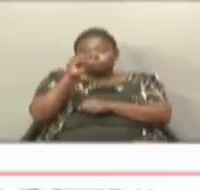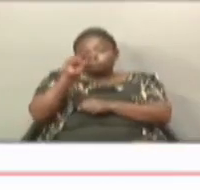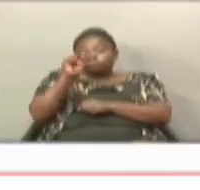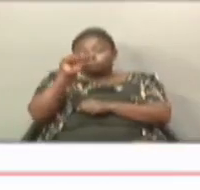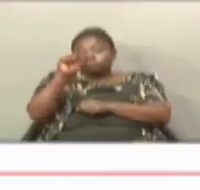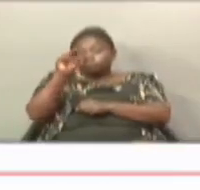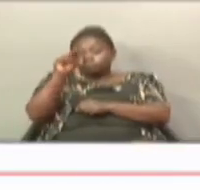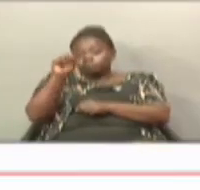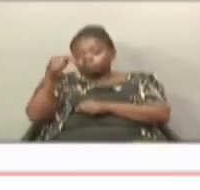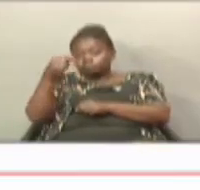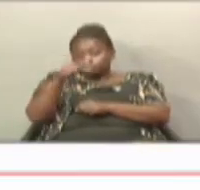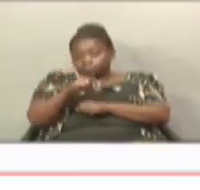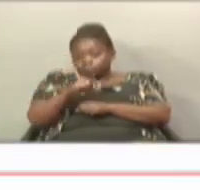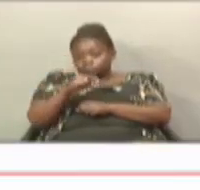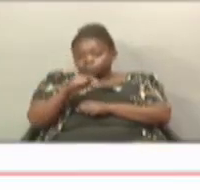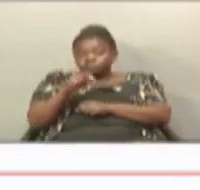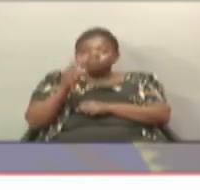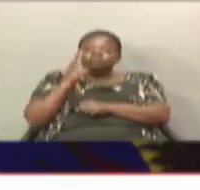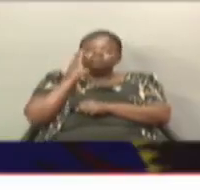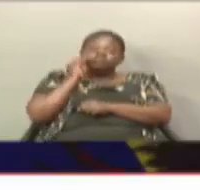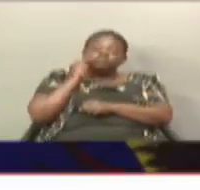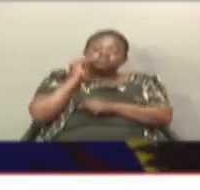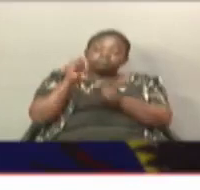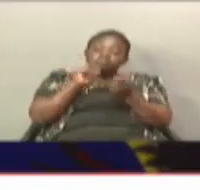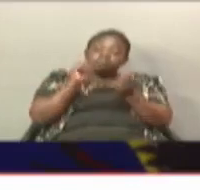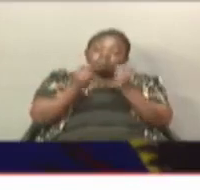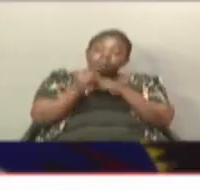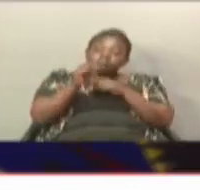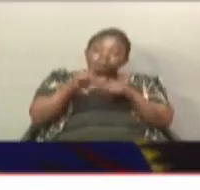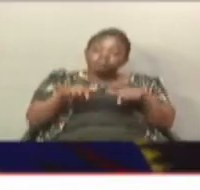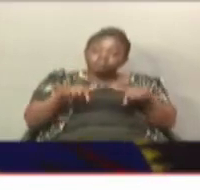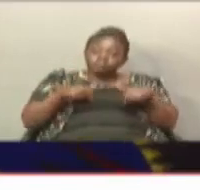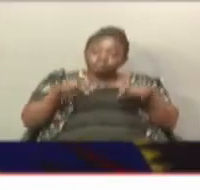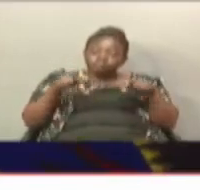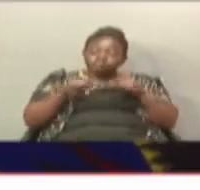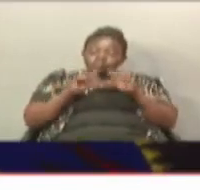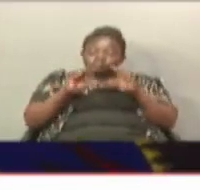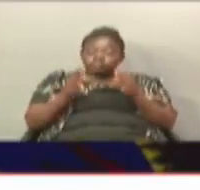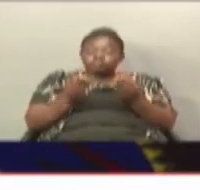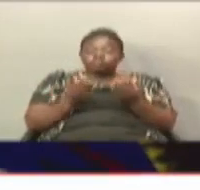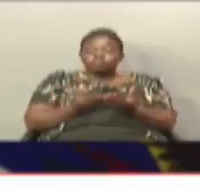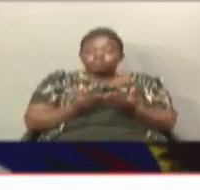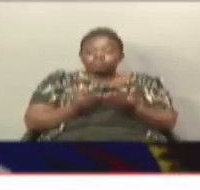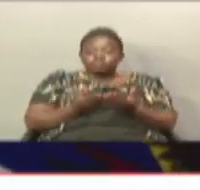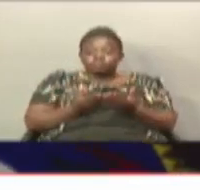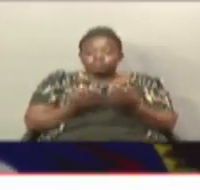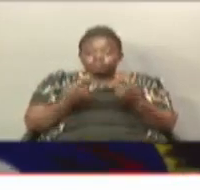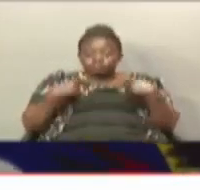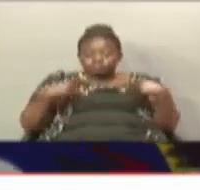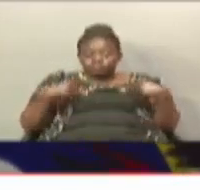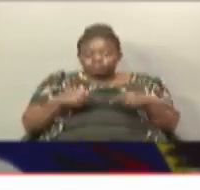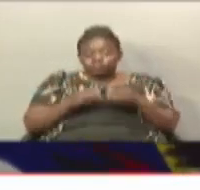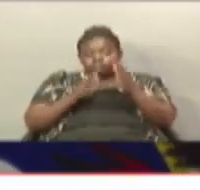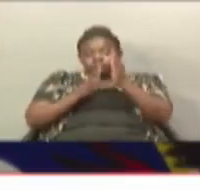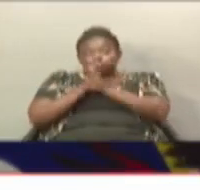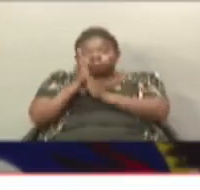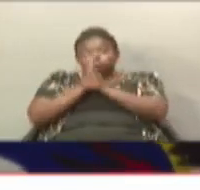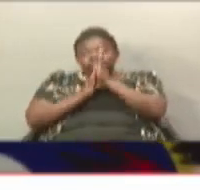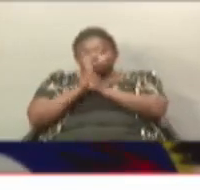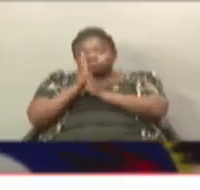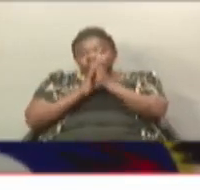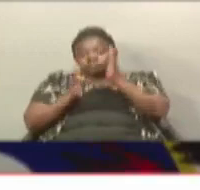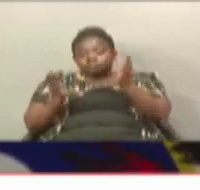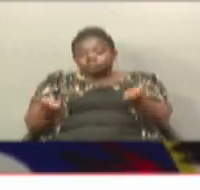experiences and transform their lives and their communities. We aspire to an